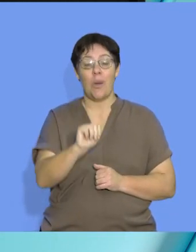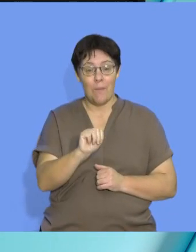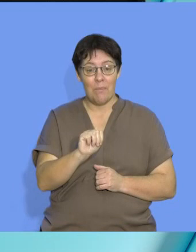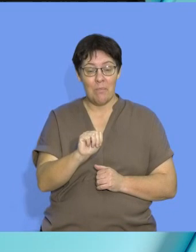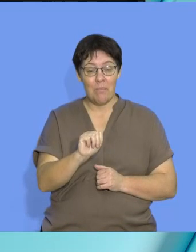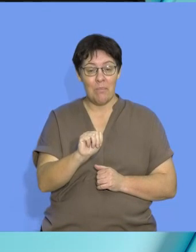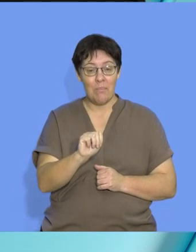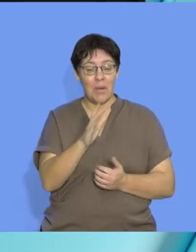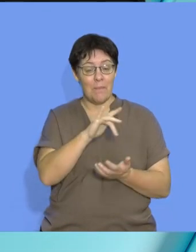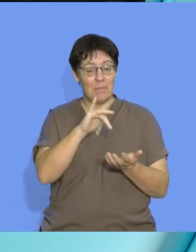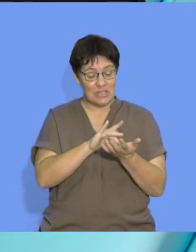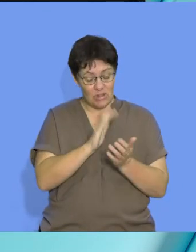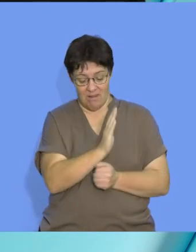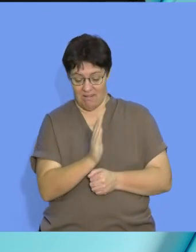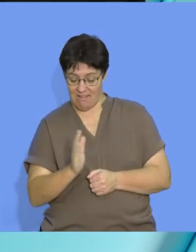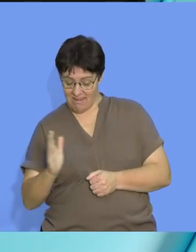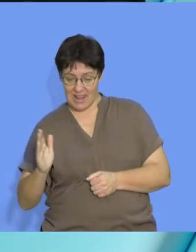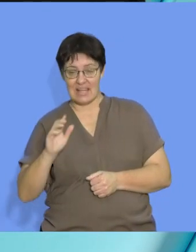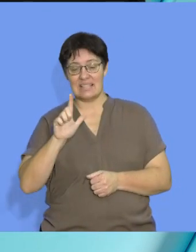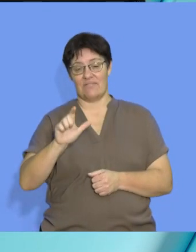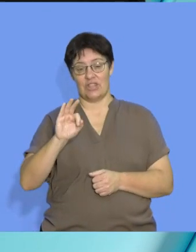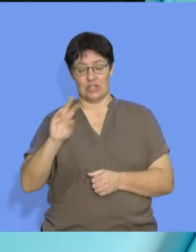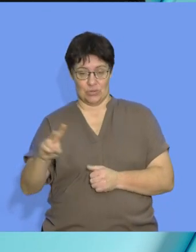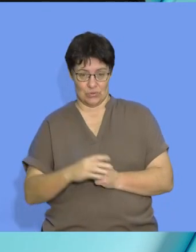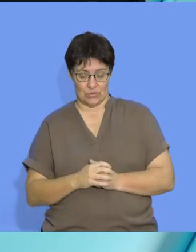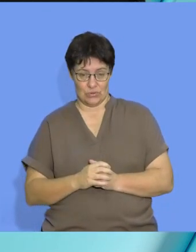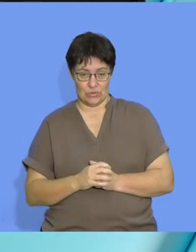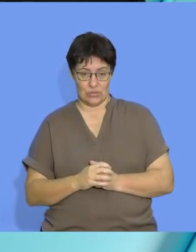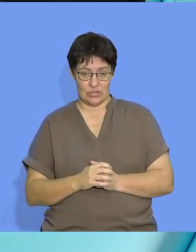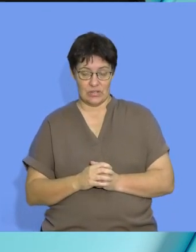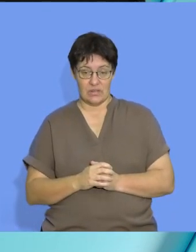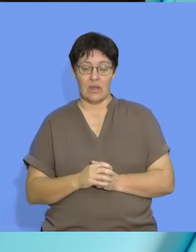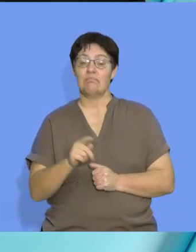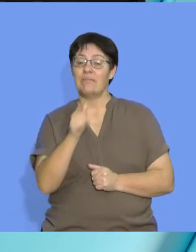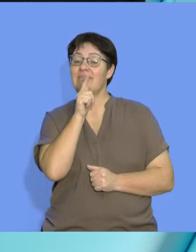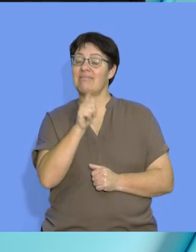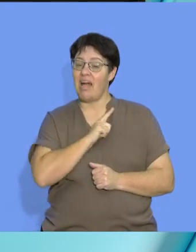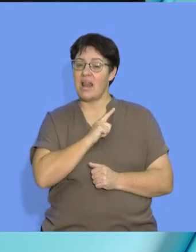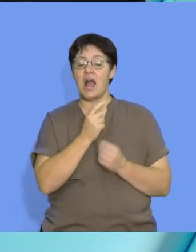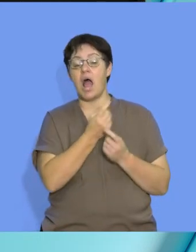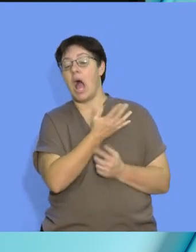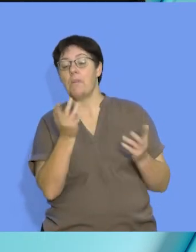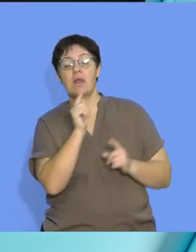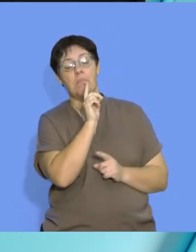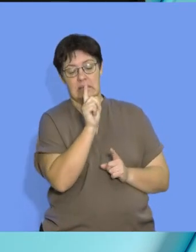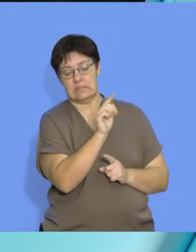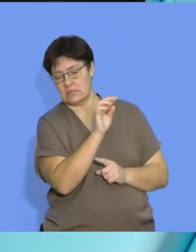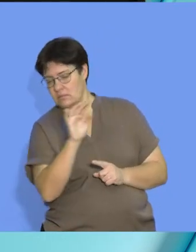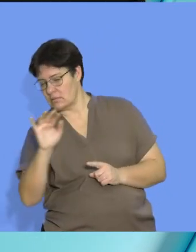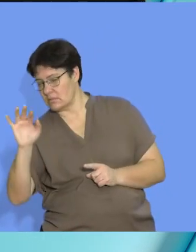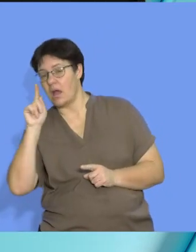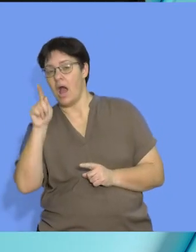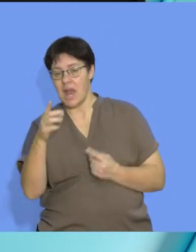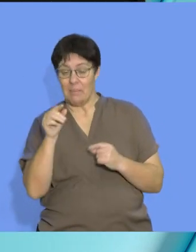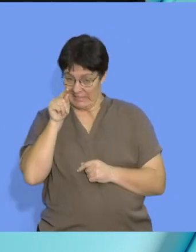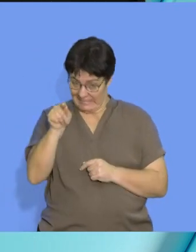732nd position of that pattern. So whatever's in that n is telling me the term number. Wonderful.